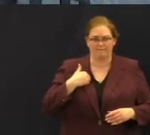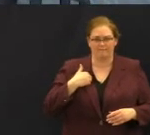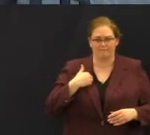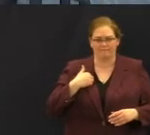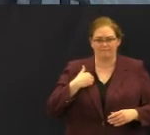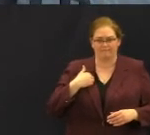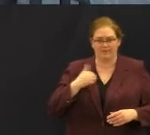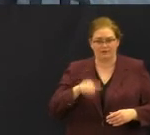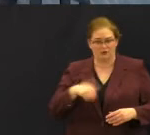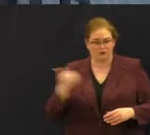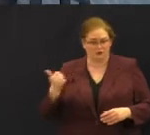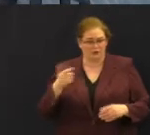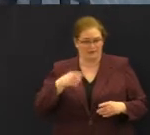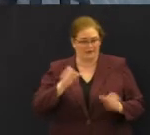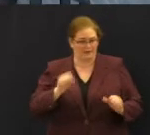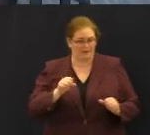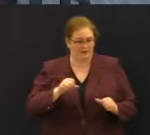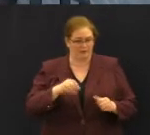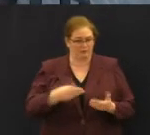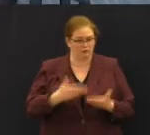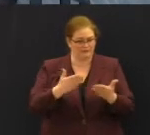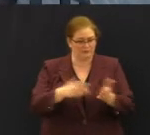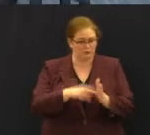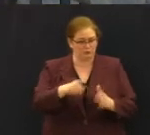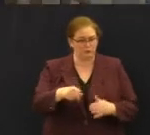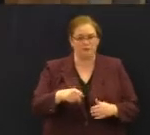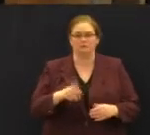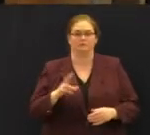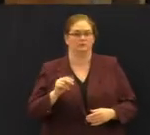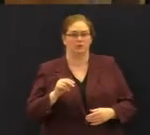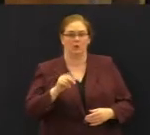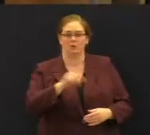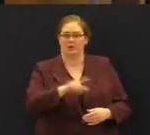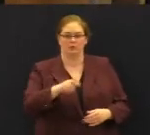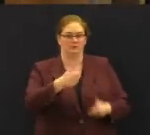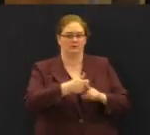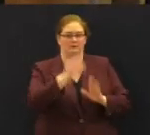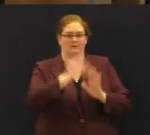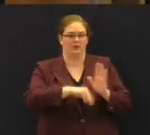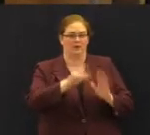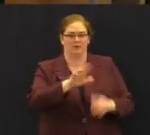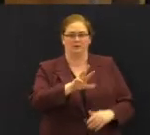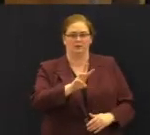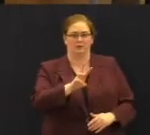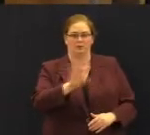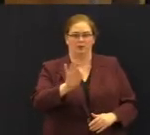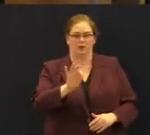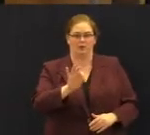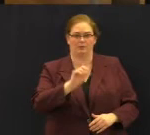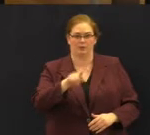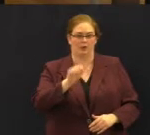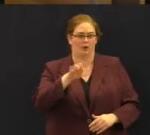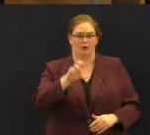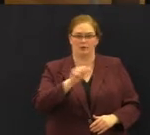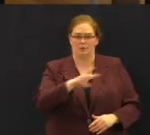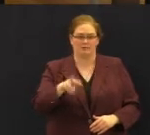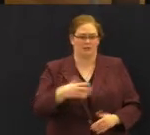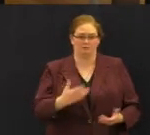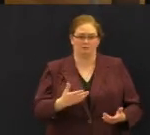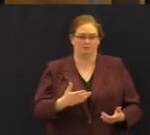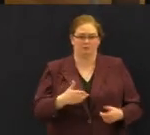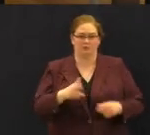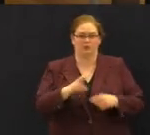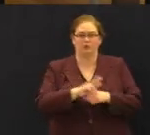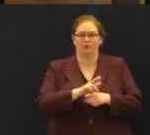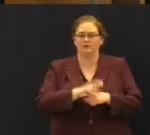there an alternative they can present to you? No, a landlord can fill out a W-9 by just going to the IRS Okay. website. You can use, if it's